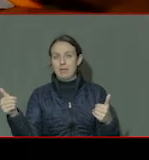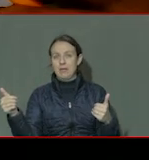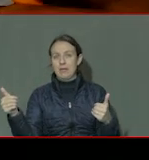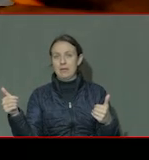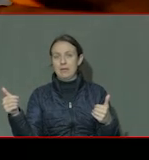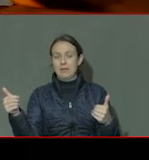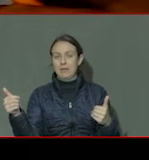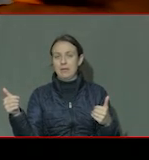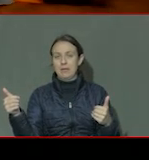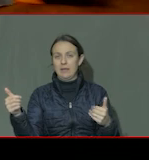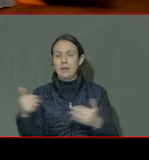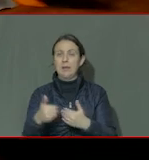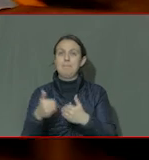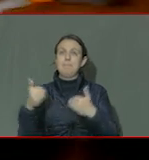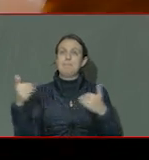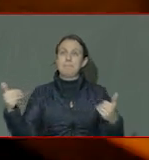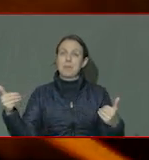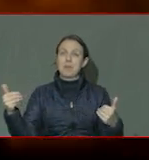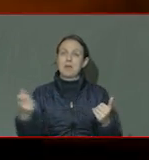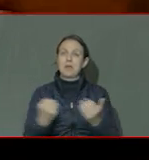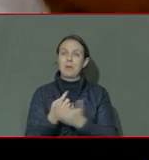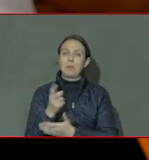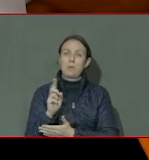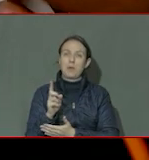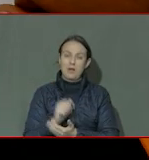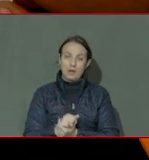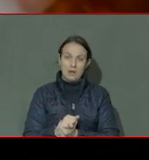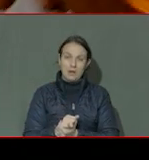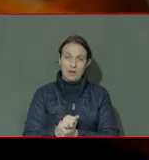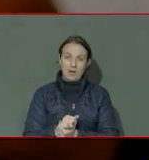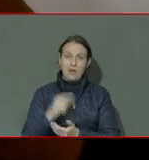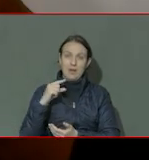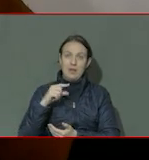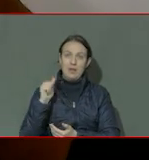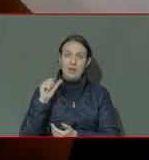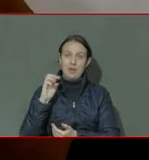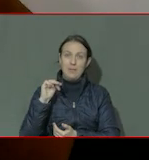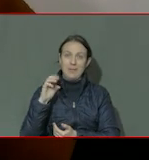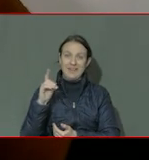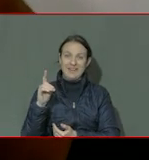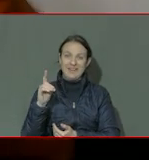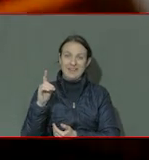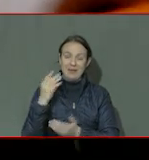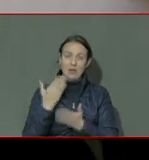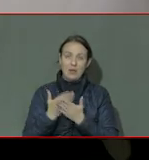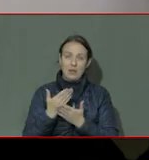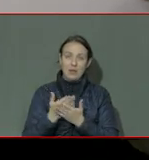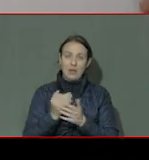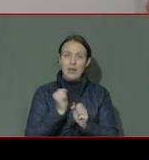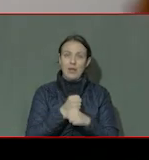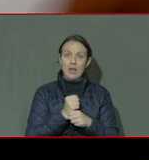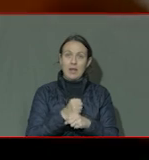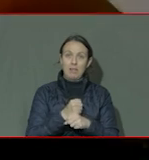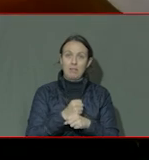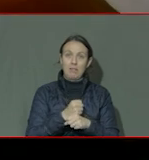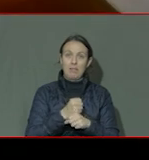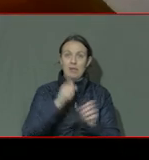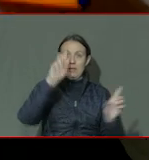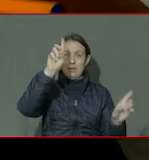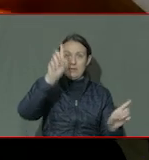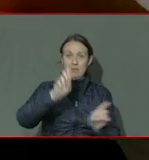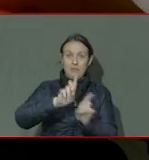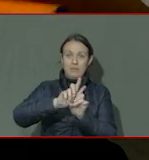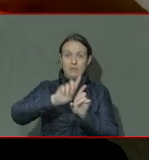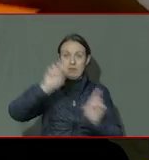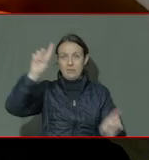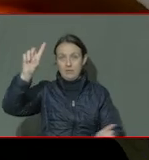When they separate, what happens? It means a gamete can have either this allele or